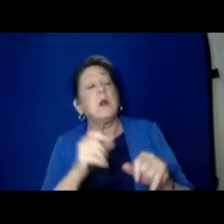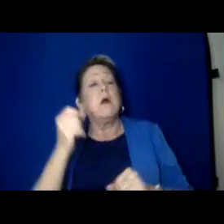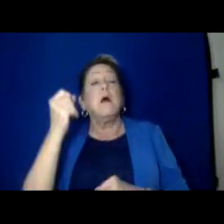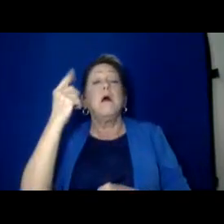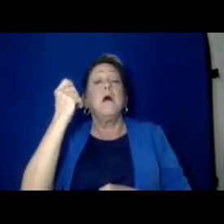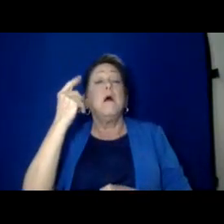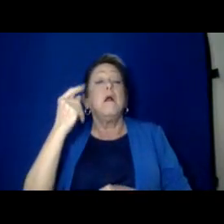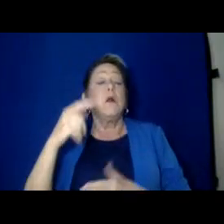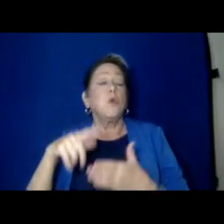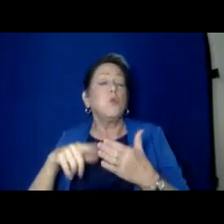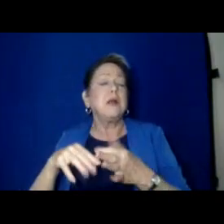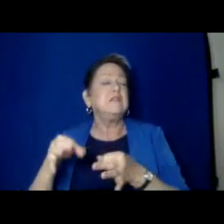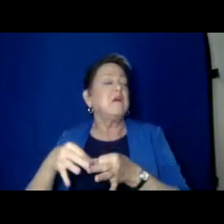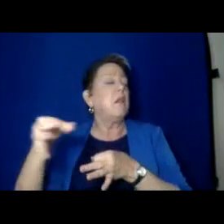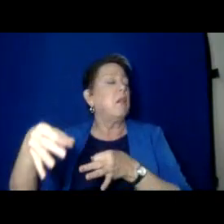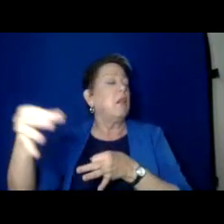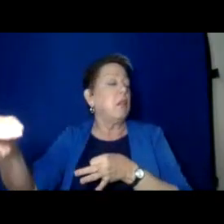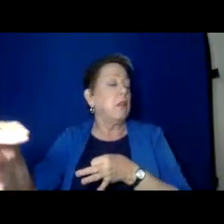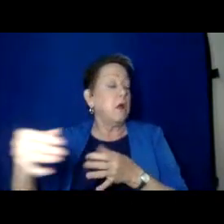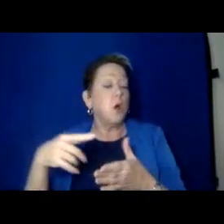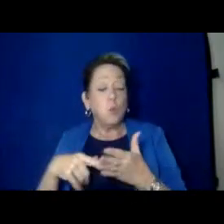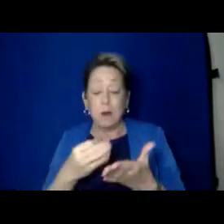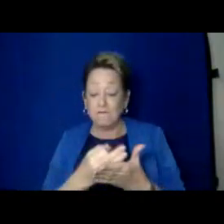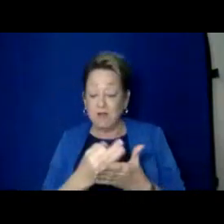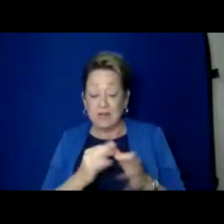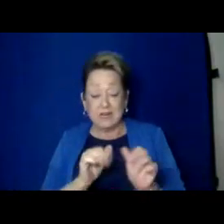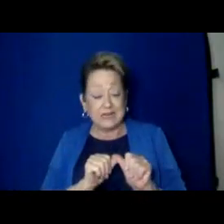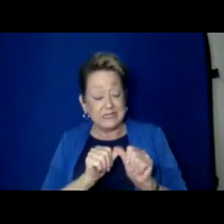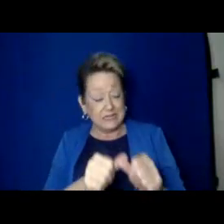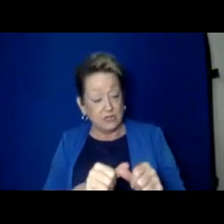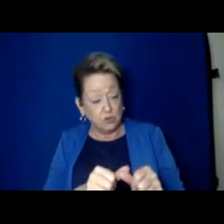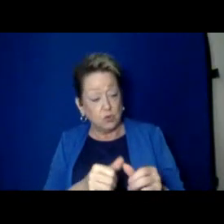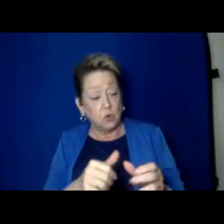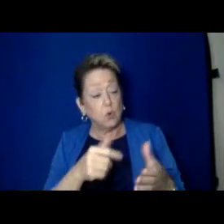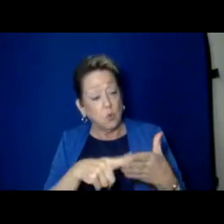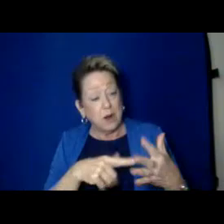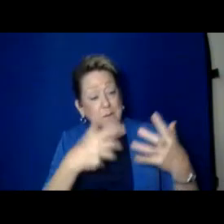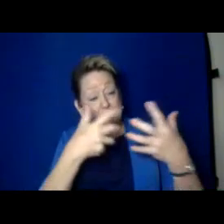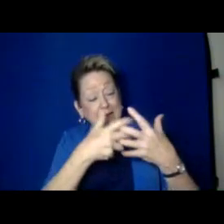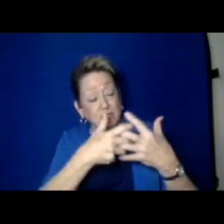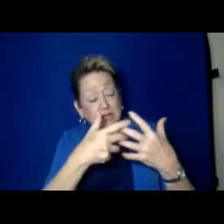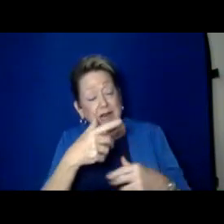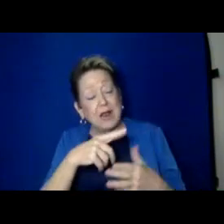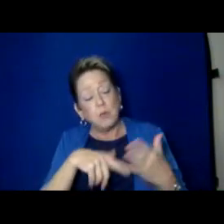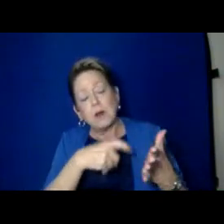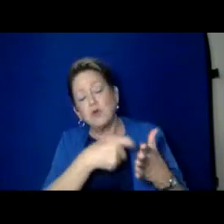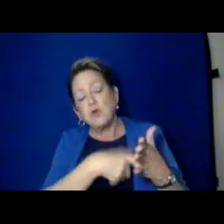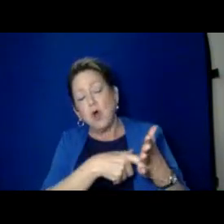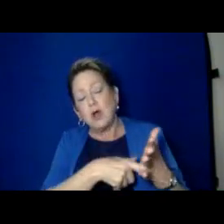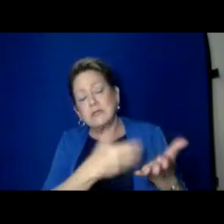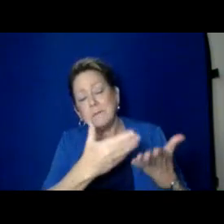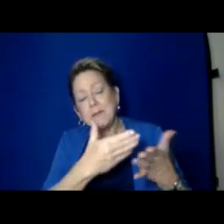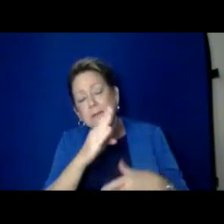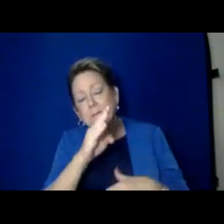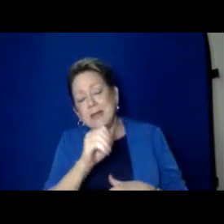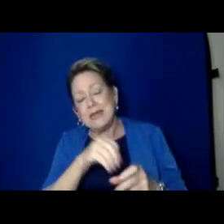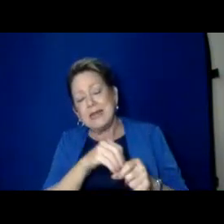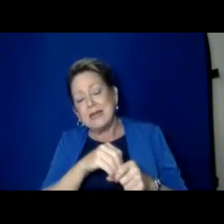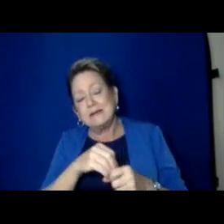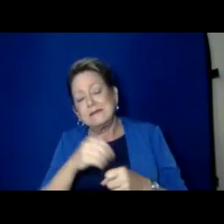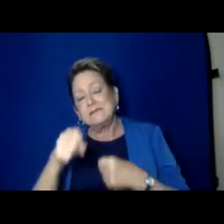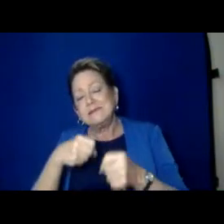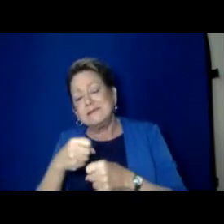what exactly is being pushed off, what we're still funding so we can draw down those matching, and then what those costs might be in year